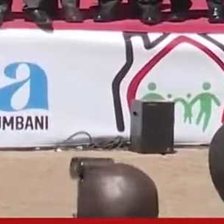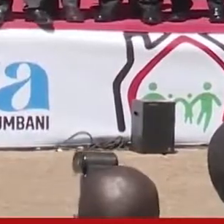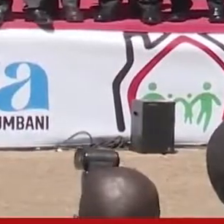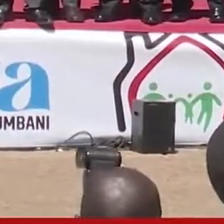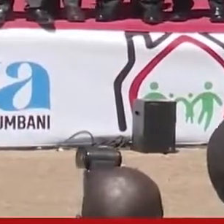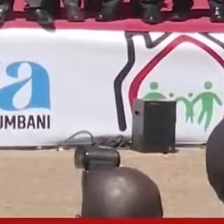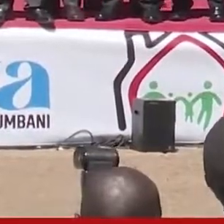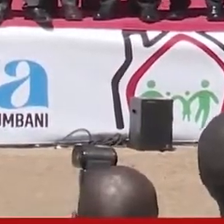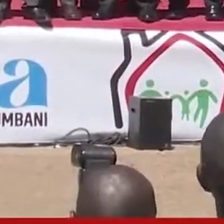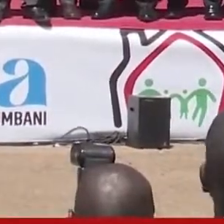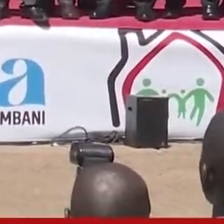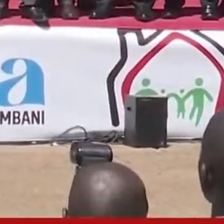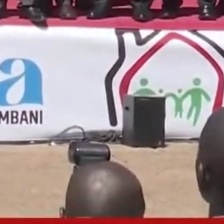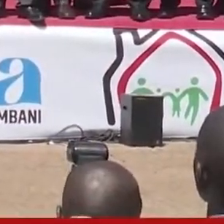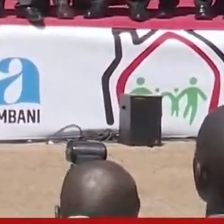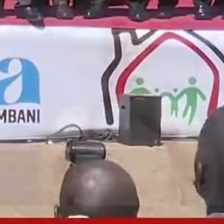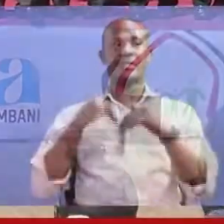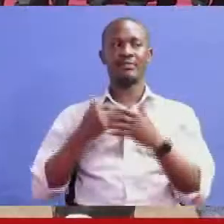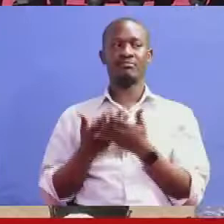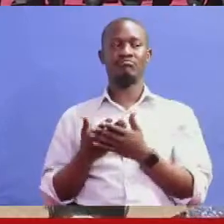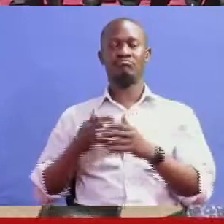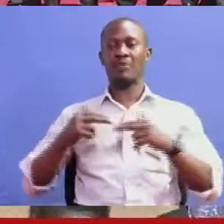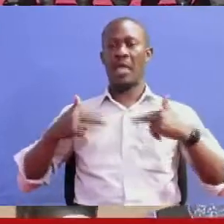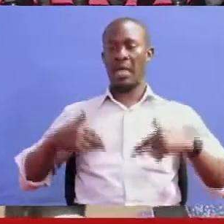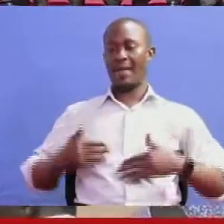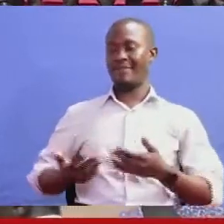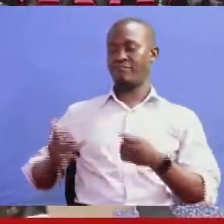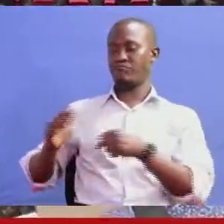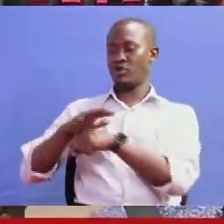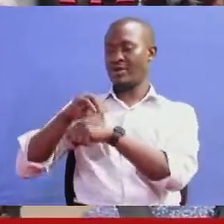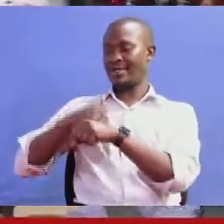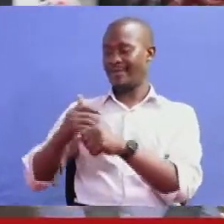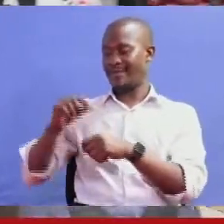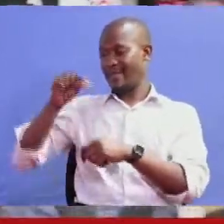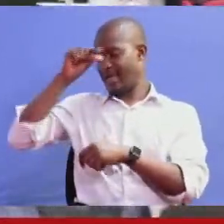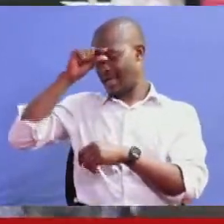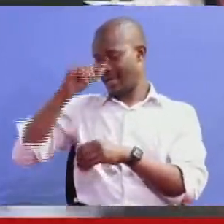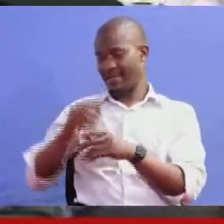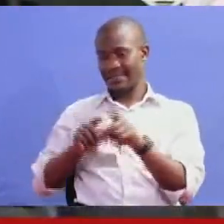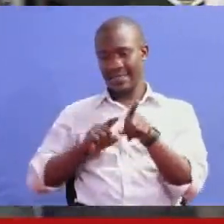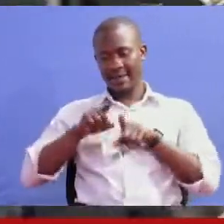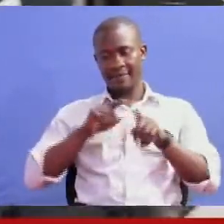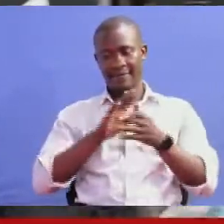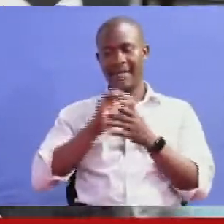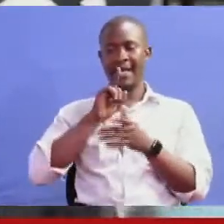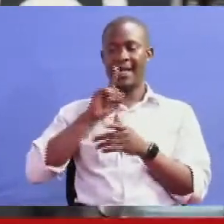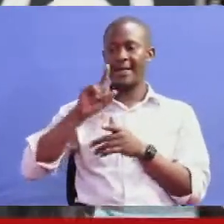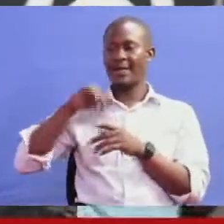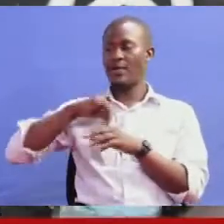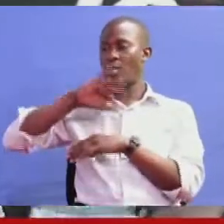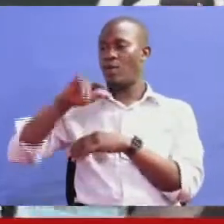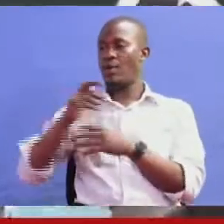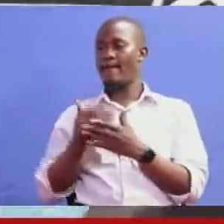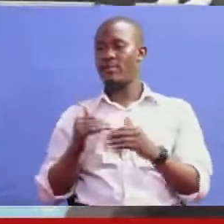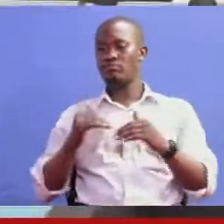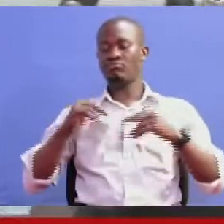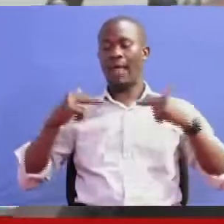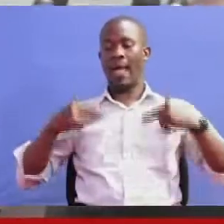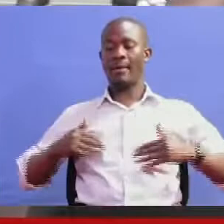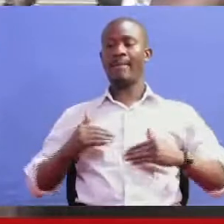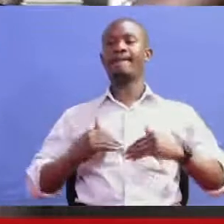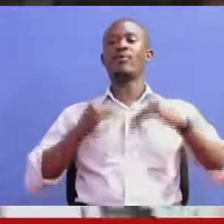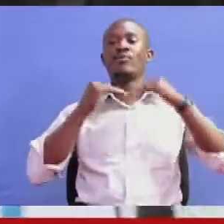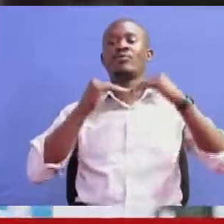Plans to promote universal health coverage continues. Government to supply 100,000 kits to community health promoters to